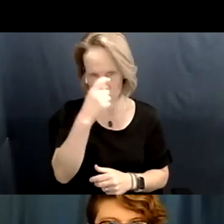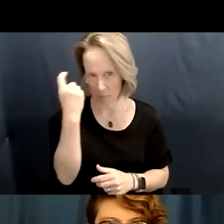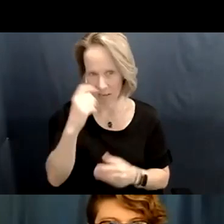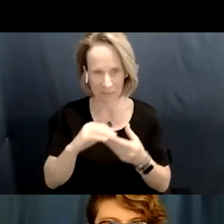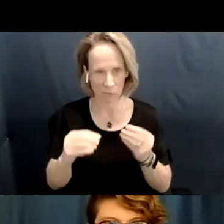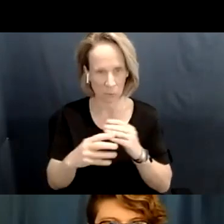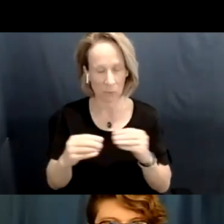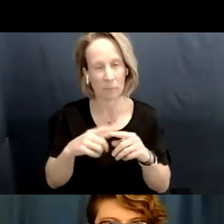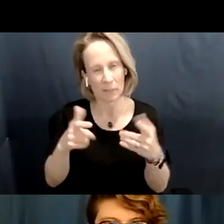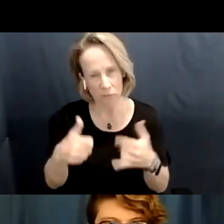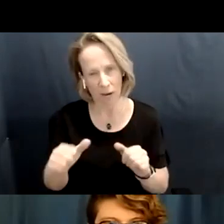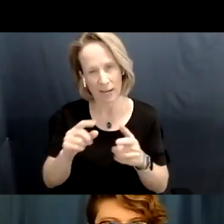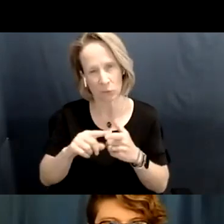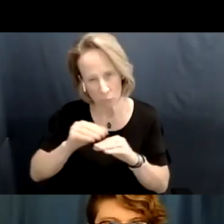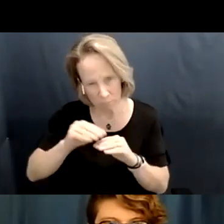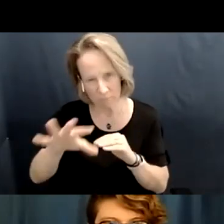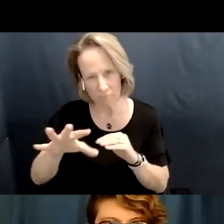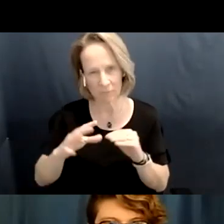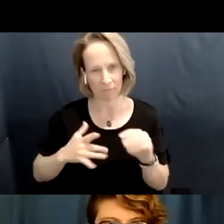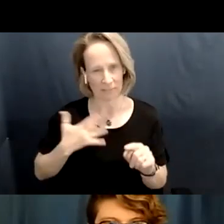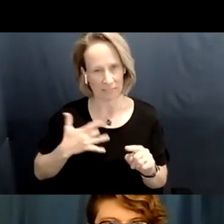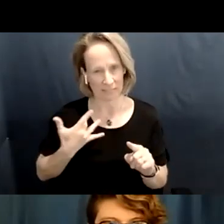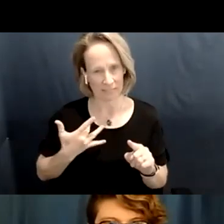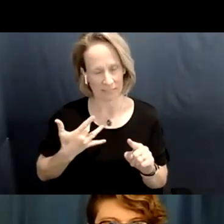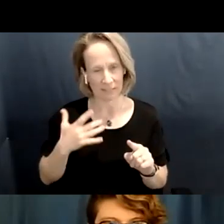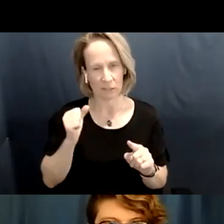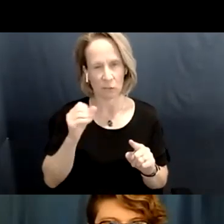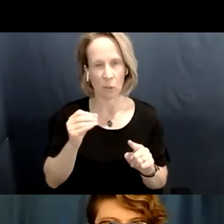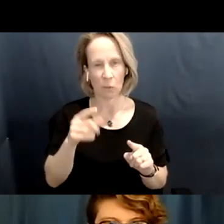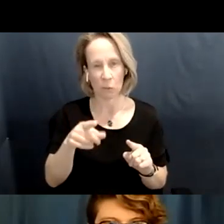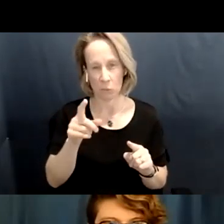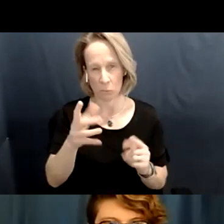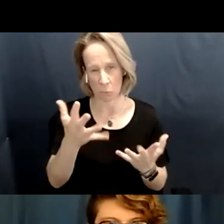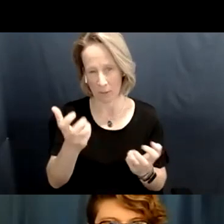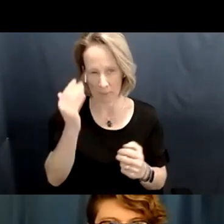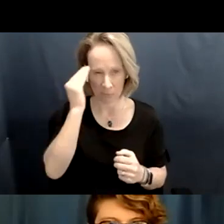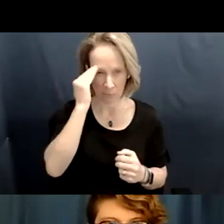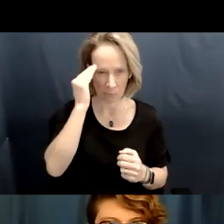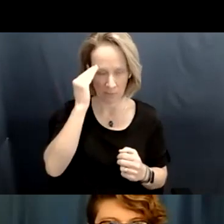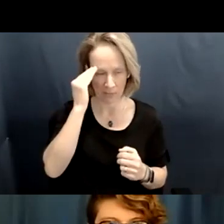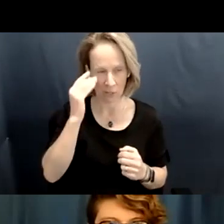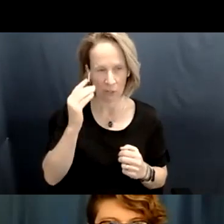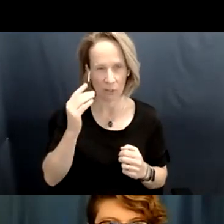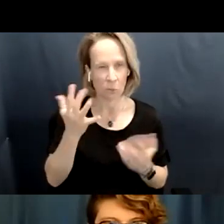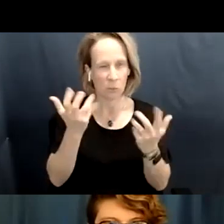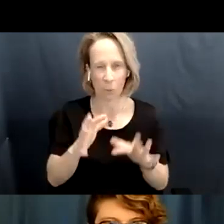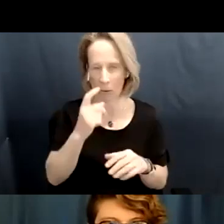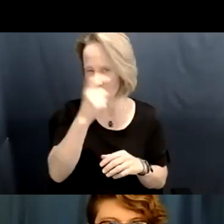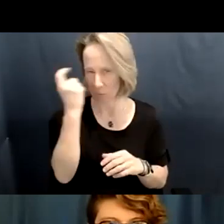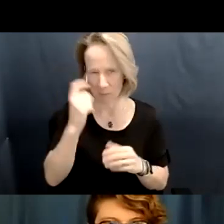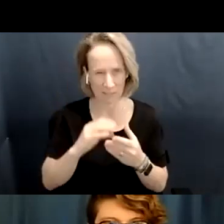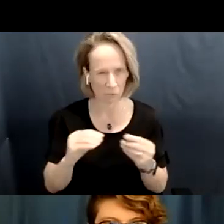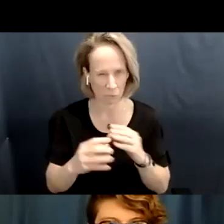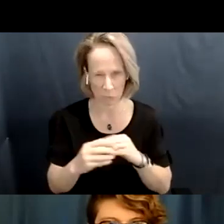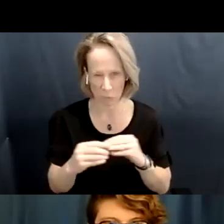emotion. And so we want to be really mindful in sharing this story, that we don't want it to be a traumatic story. We don't want it to be